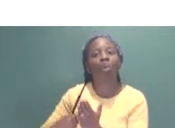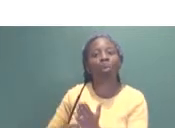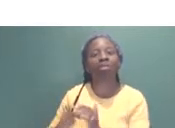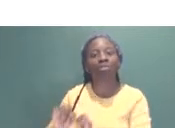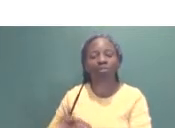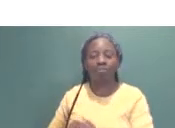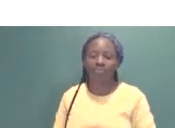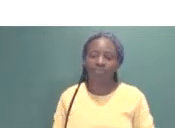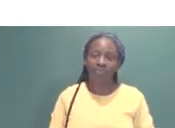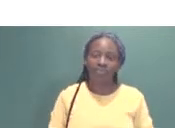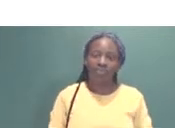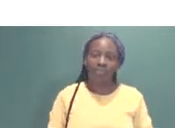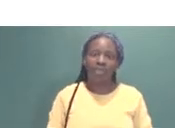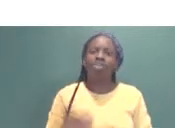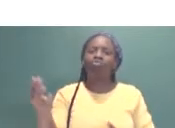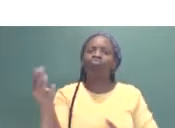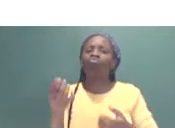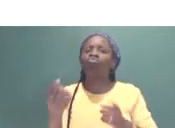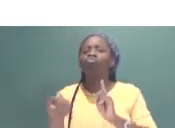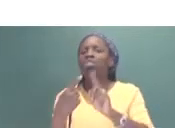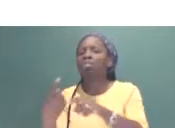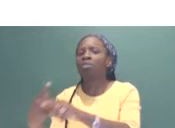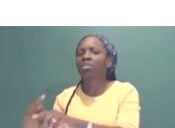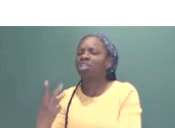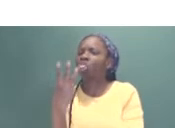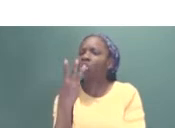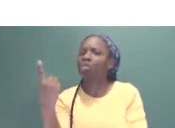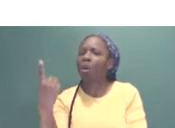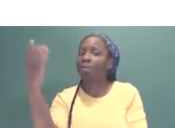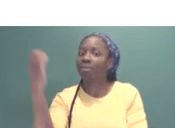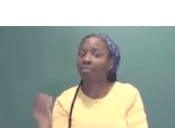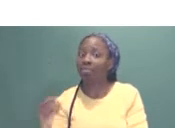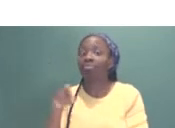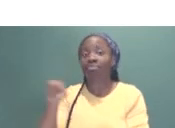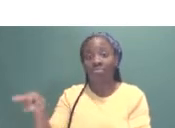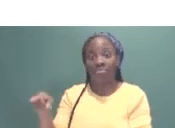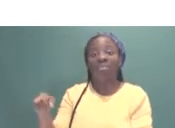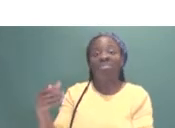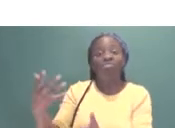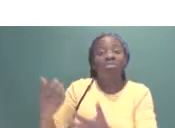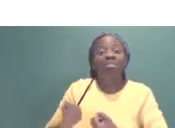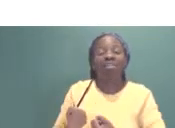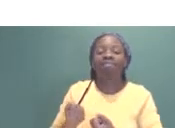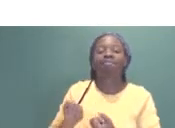31% of the respondents were receiving a disability grant, but